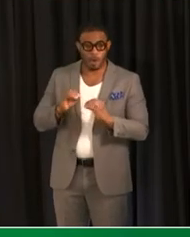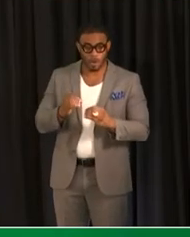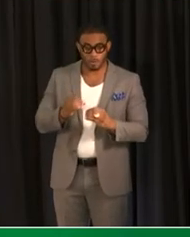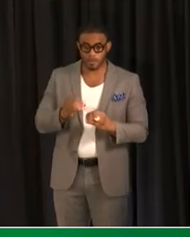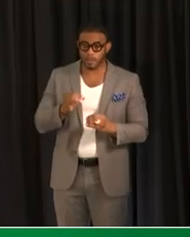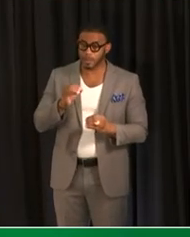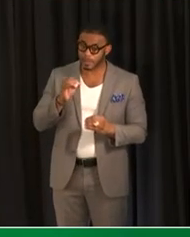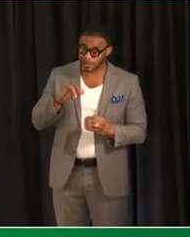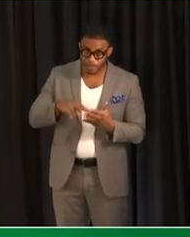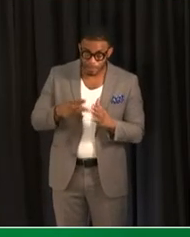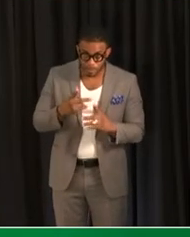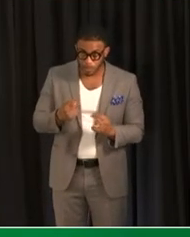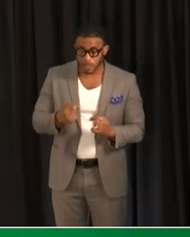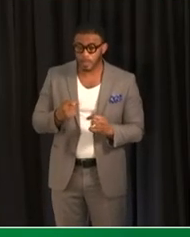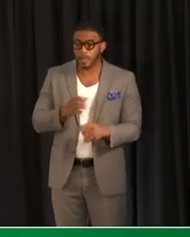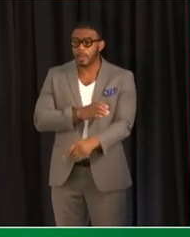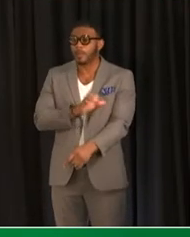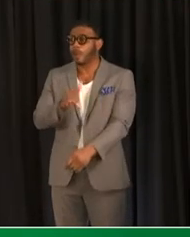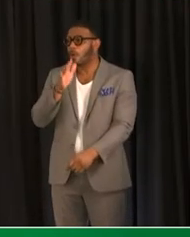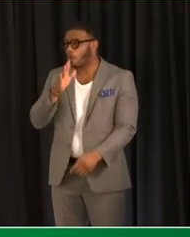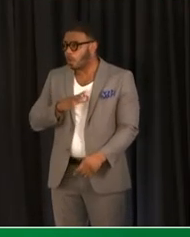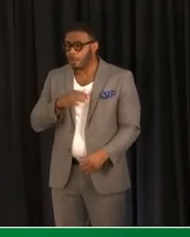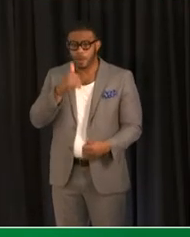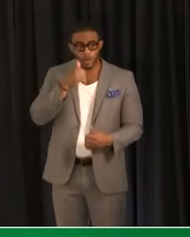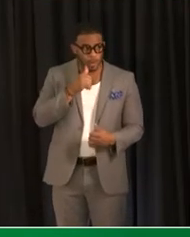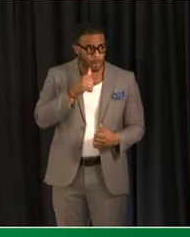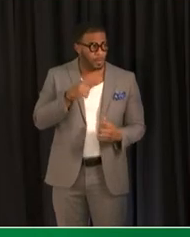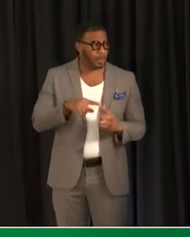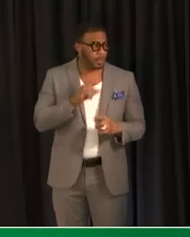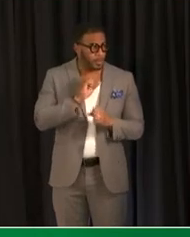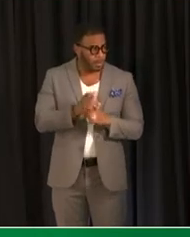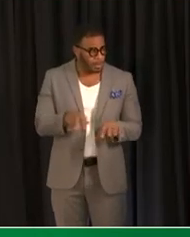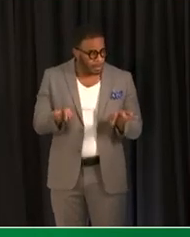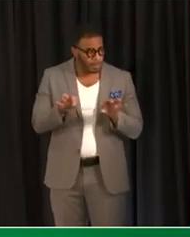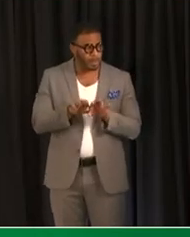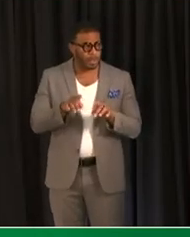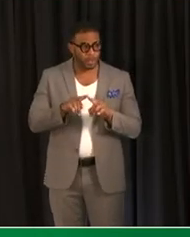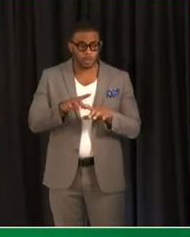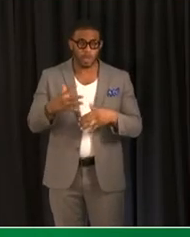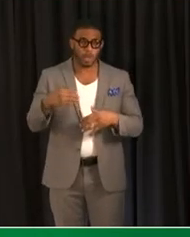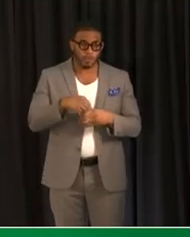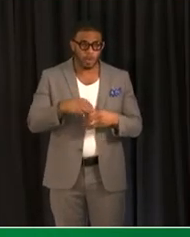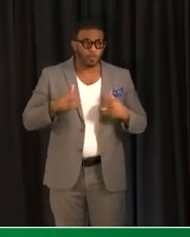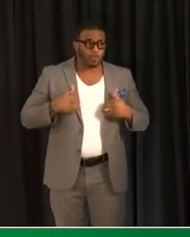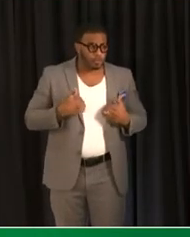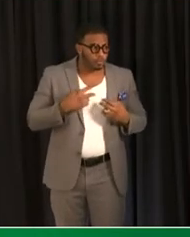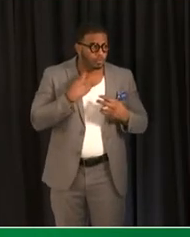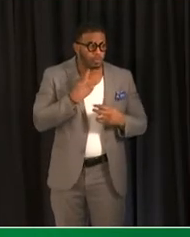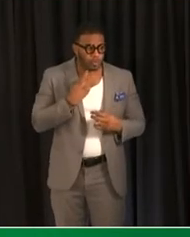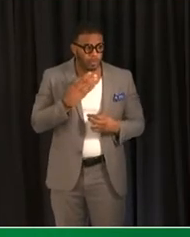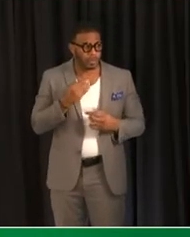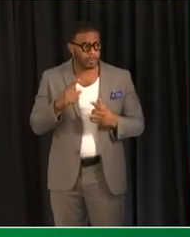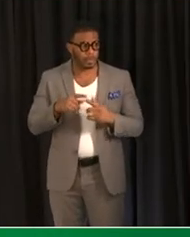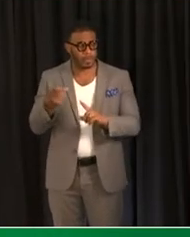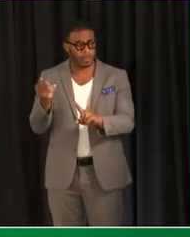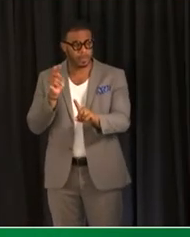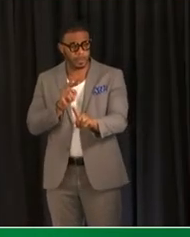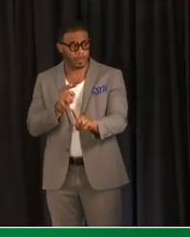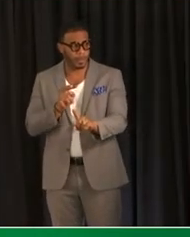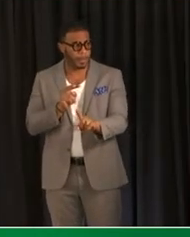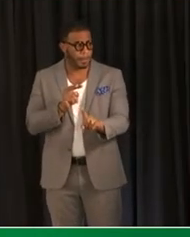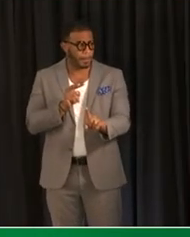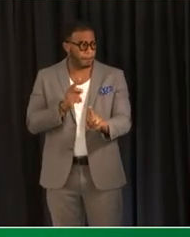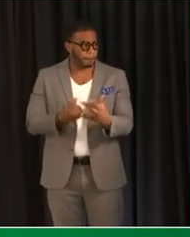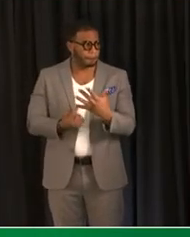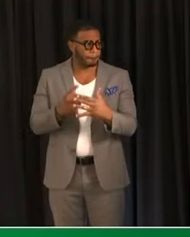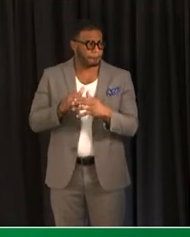our office, and that includes empowering women and girls. I think it's really important to involve youth voices and